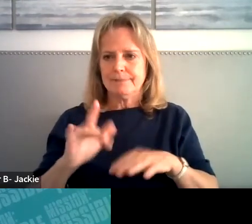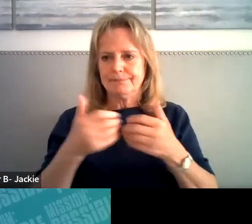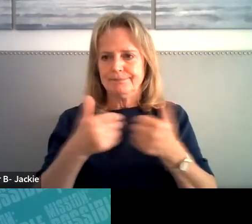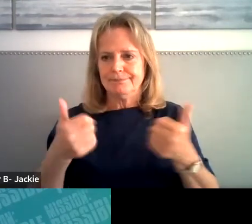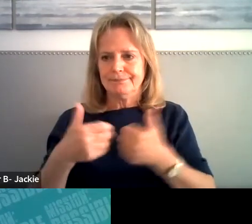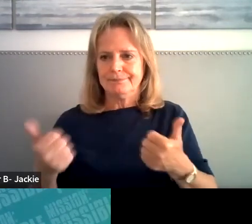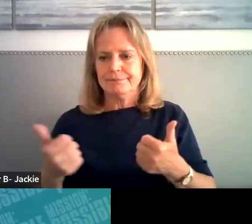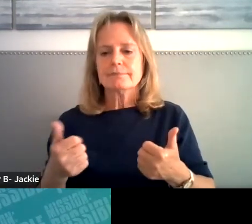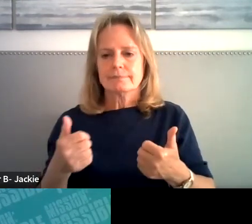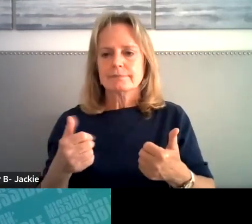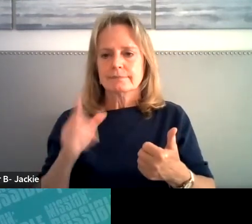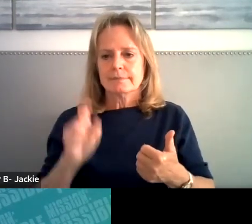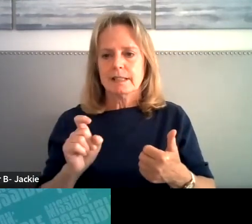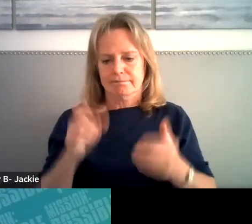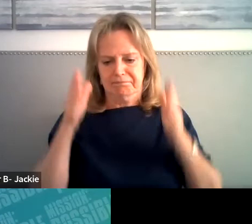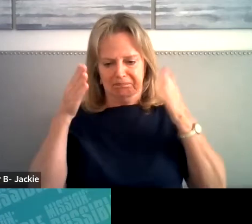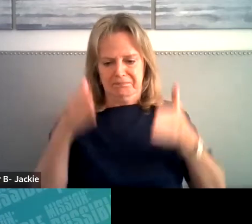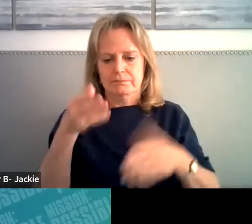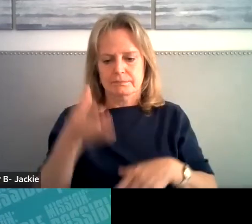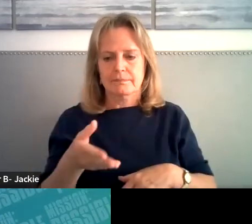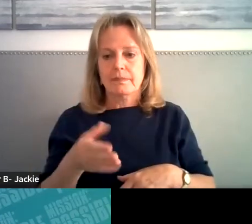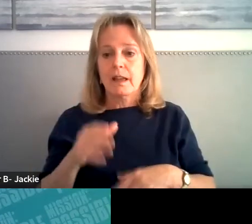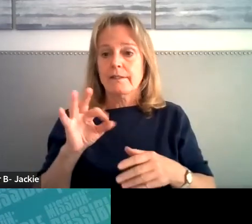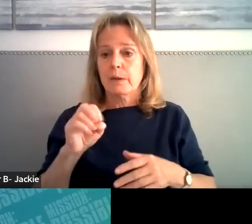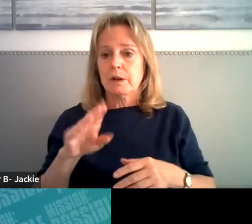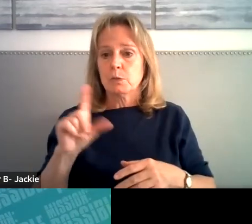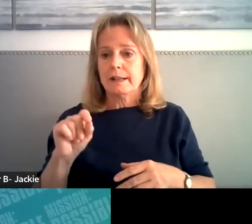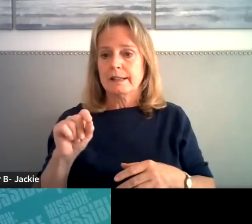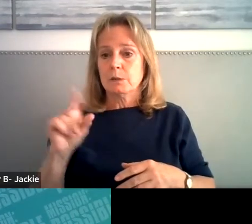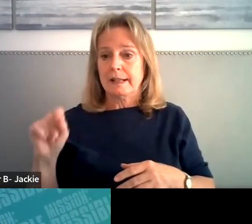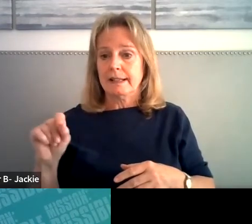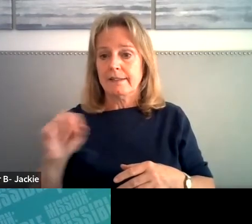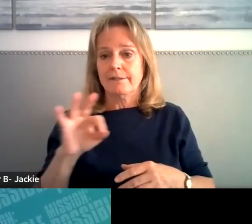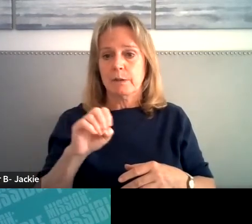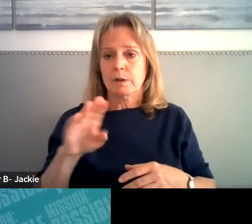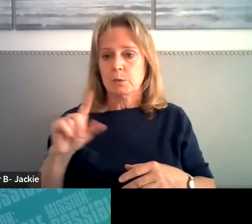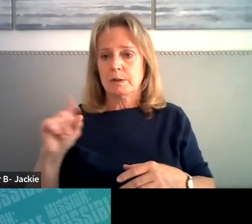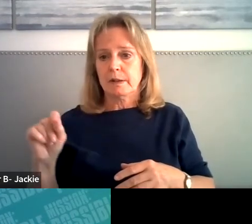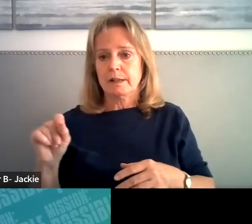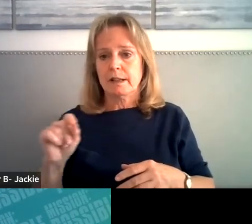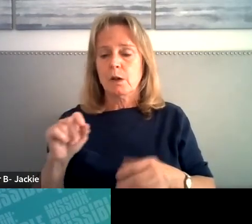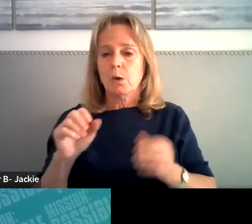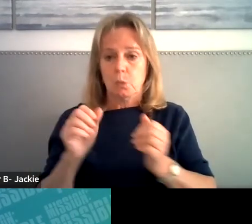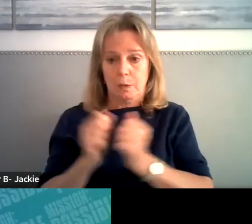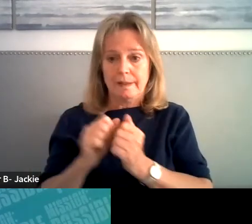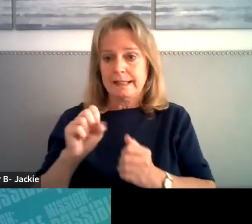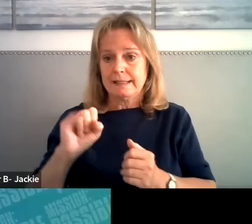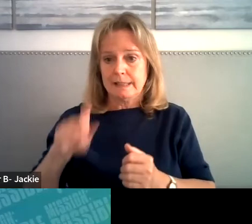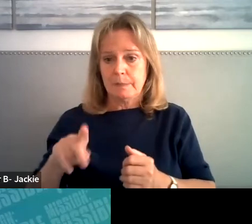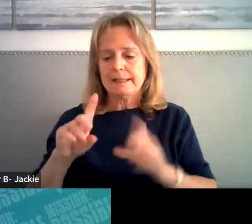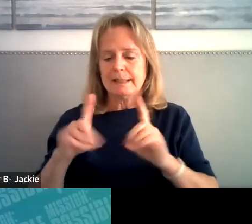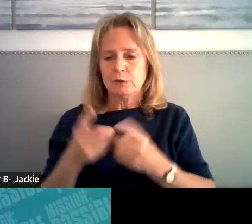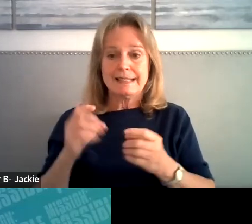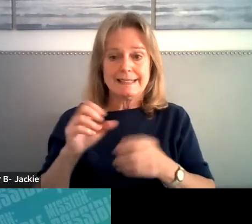are. So in February of 2020, February 2020, with SIP, district and site leaders,